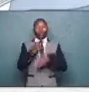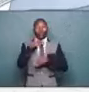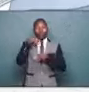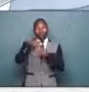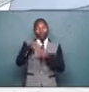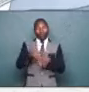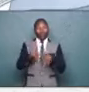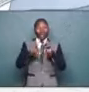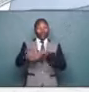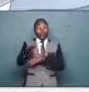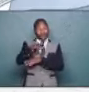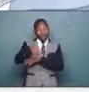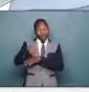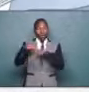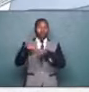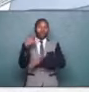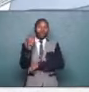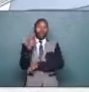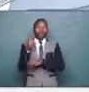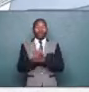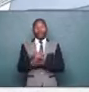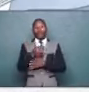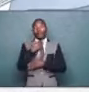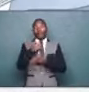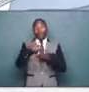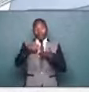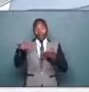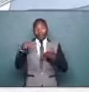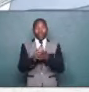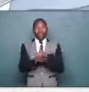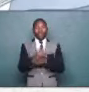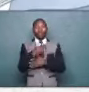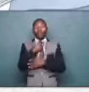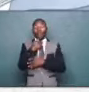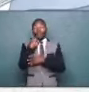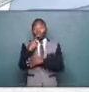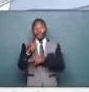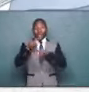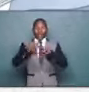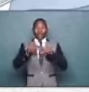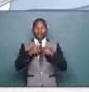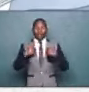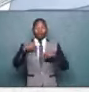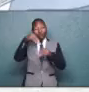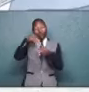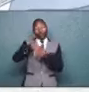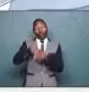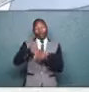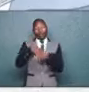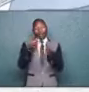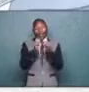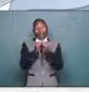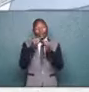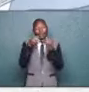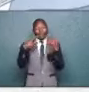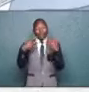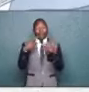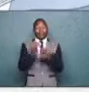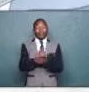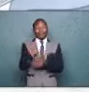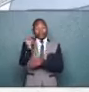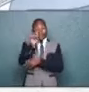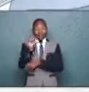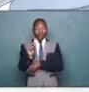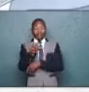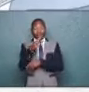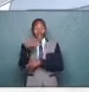Every eligible Malawian will have to register in order to vote on 16 September 2025. The